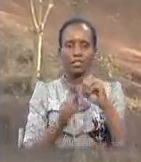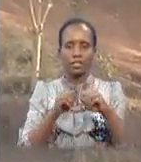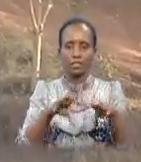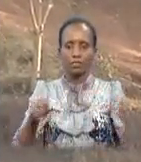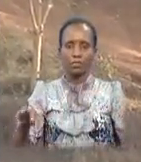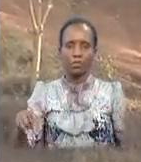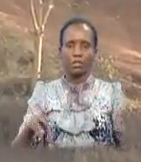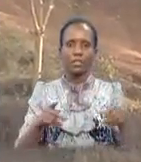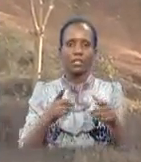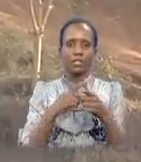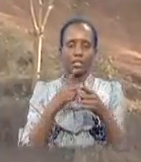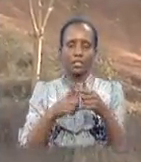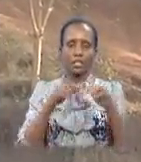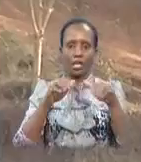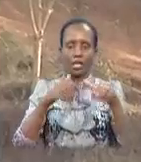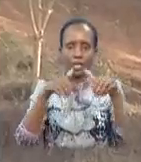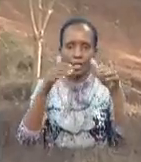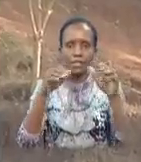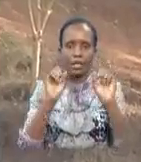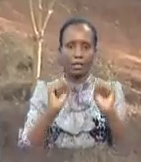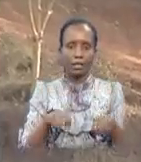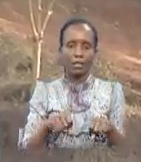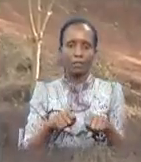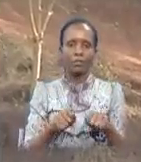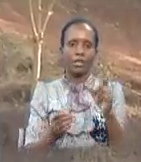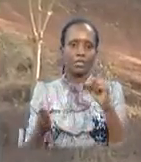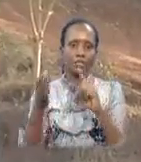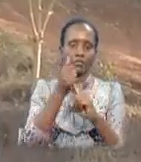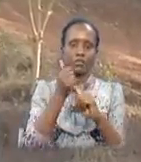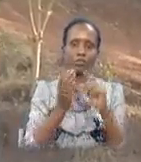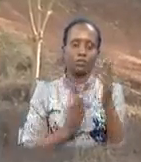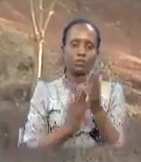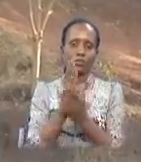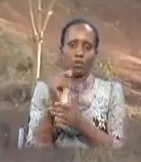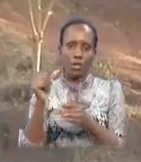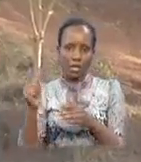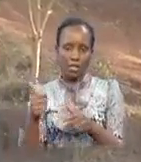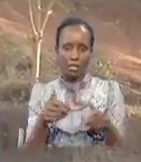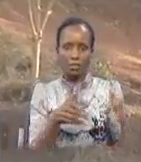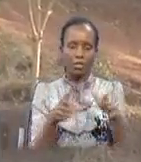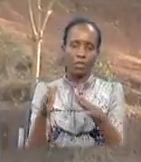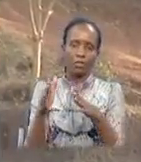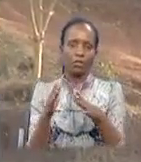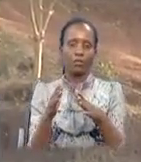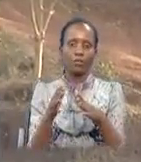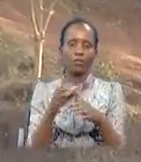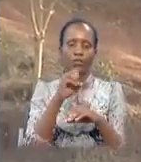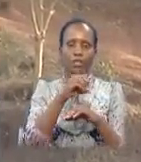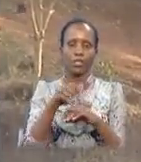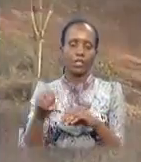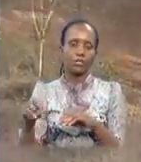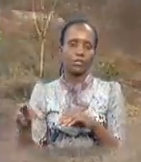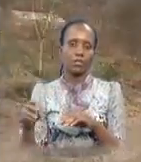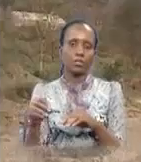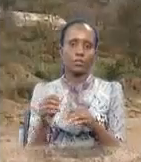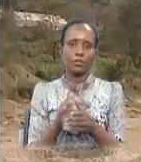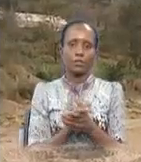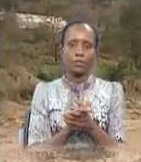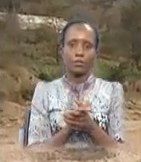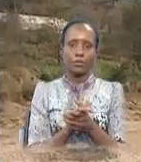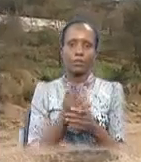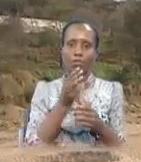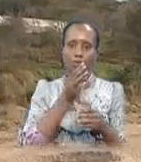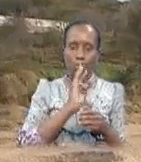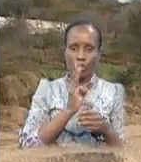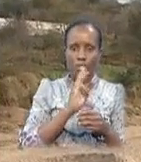that agriculture production can only be achieved through supplementary irrigation in some areas. The source of